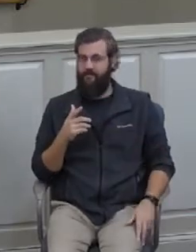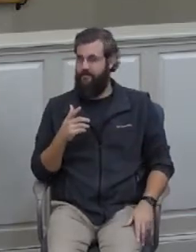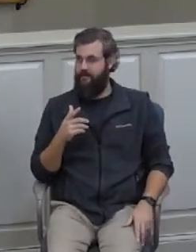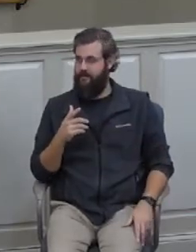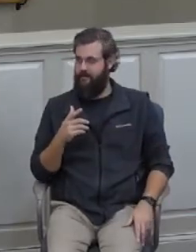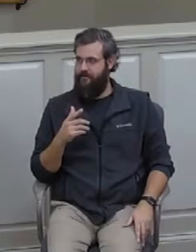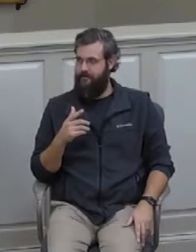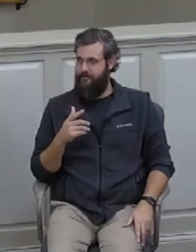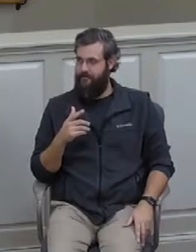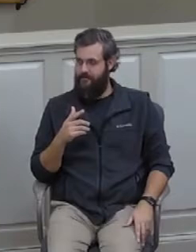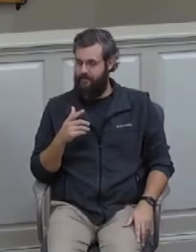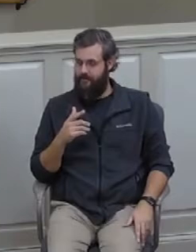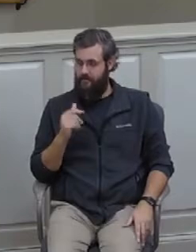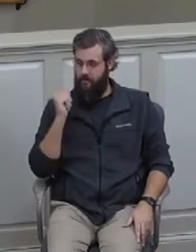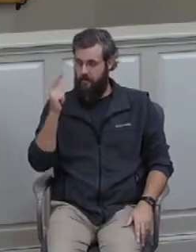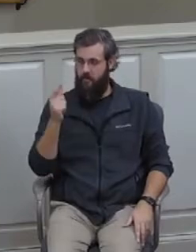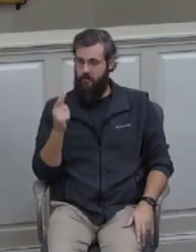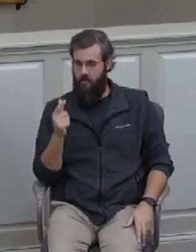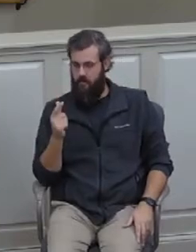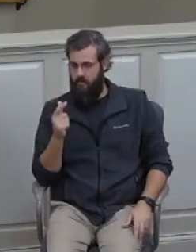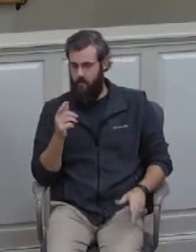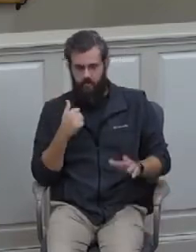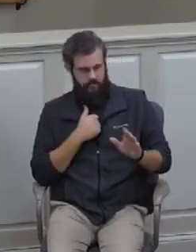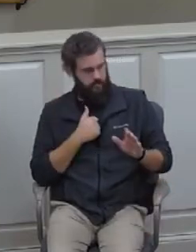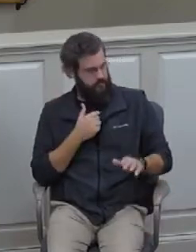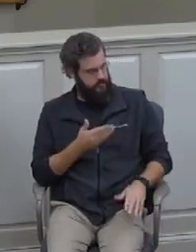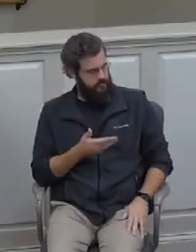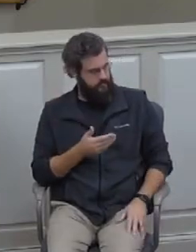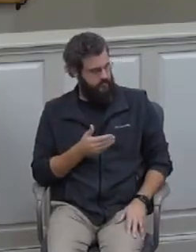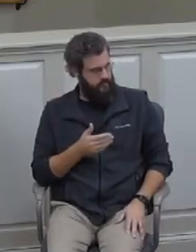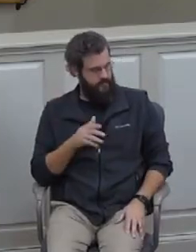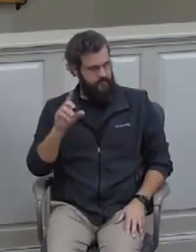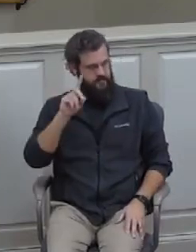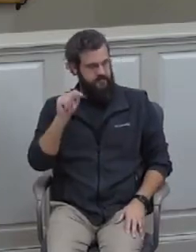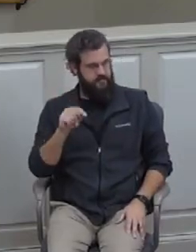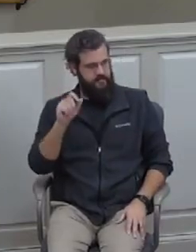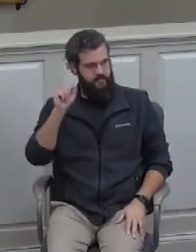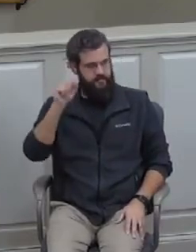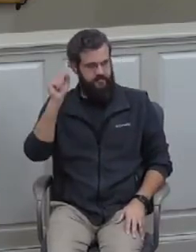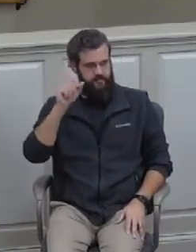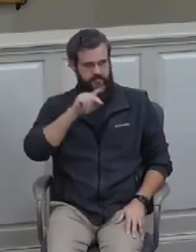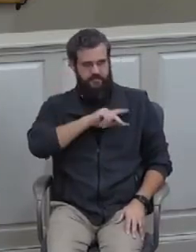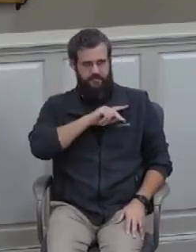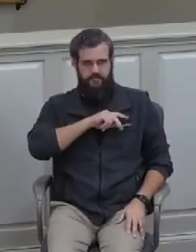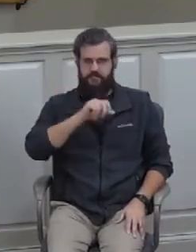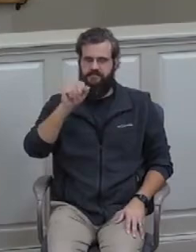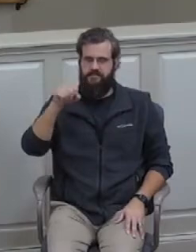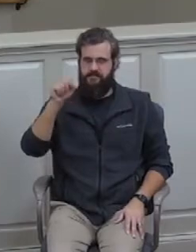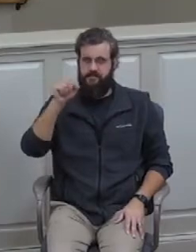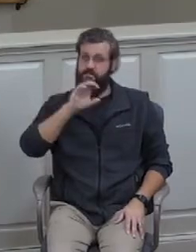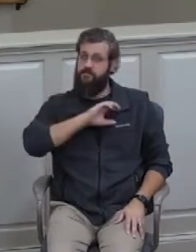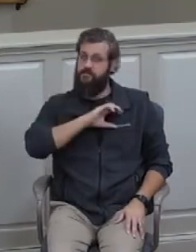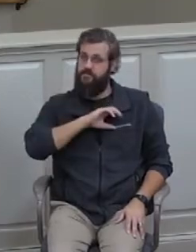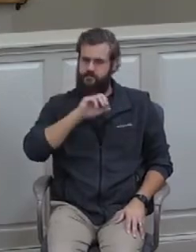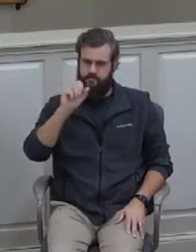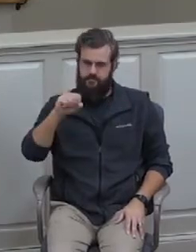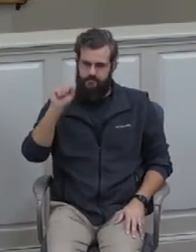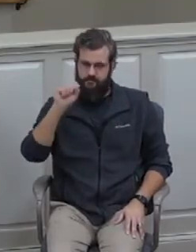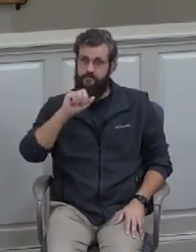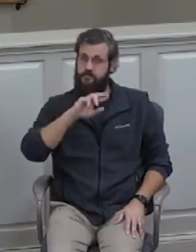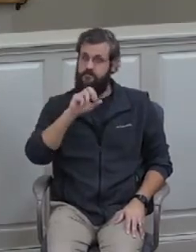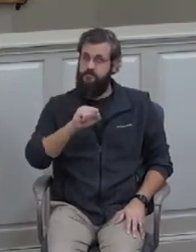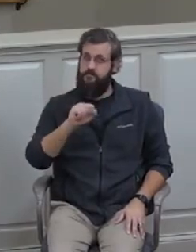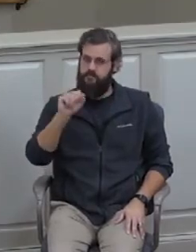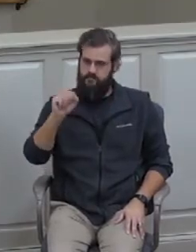Going on past that. All in favor of the, oh, sorry. Commissioner Terry? Yes. Mayor Paris? Yes, ma'am. Commissioner Cottle? Yes, ma'am.